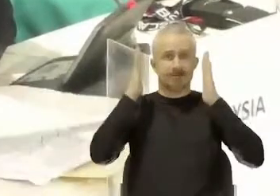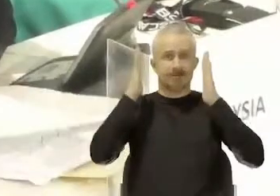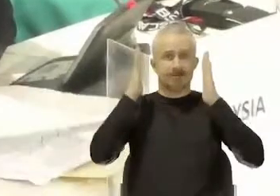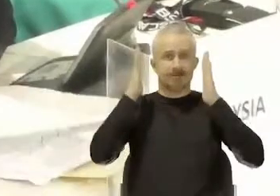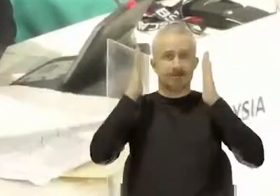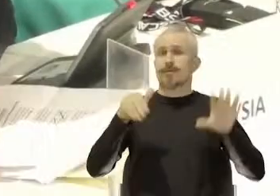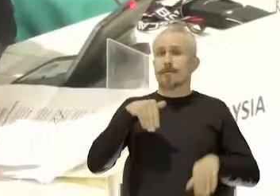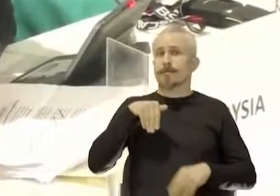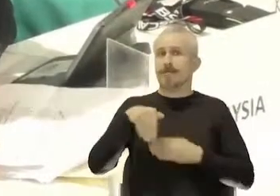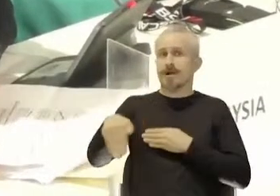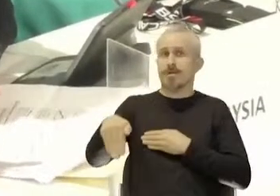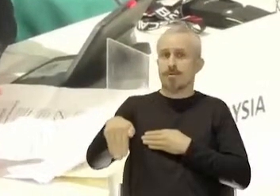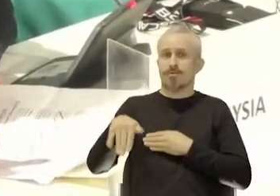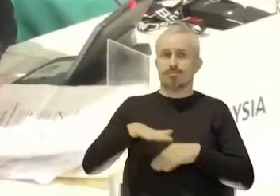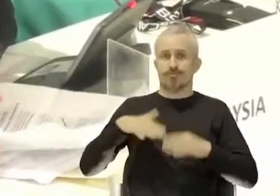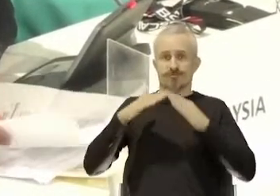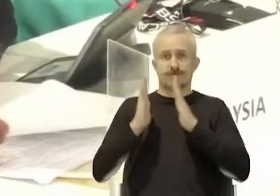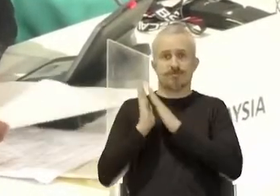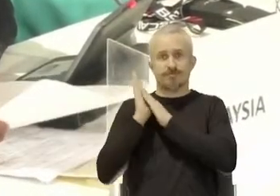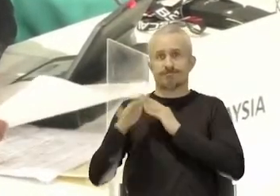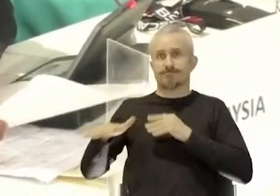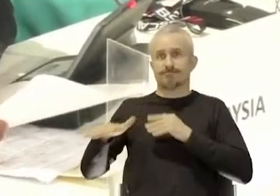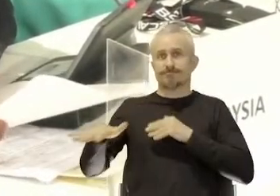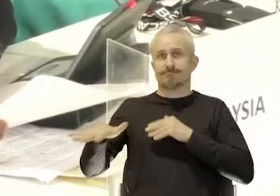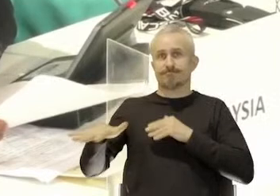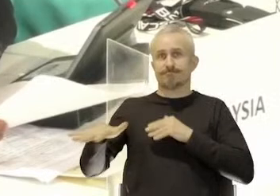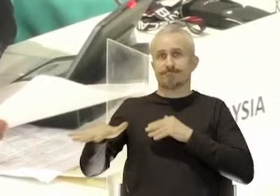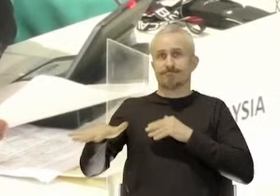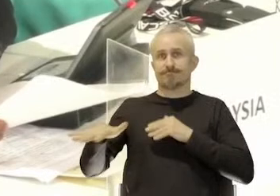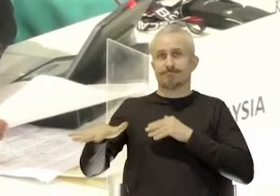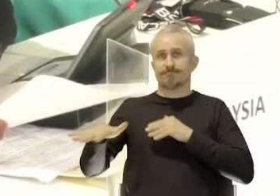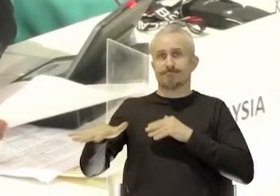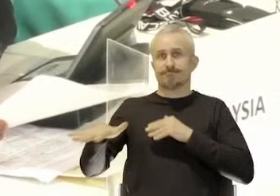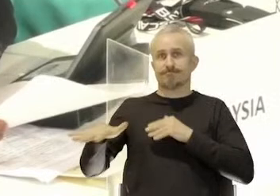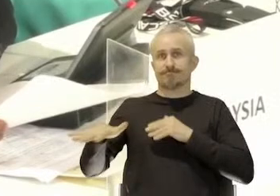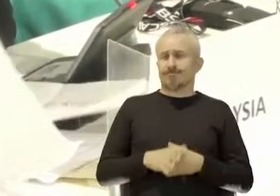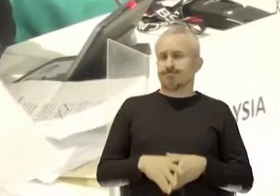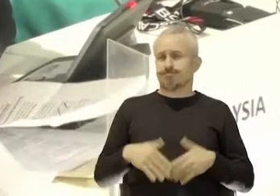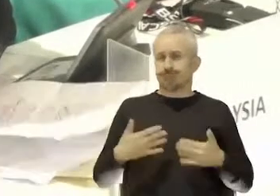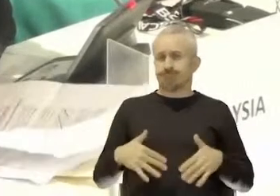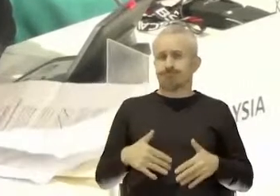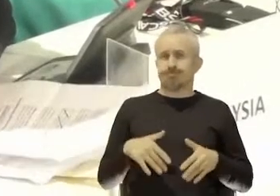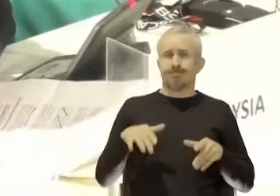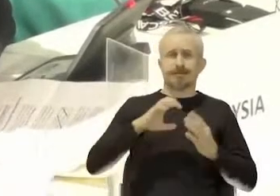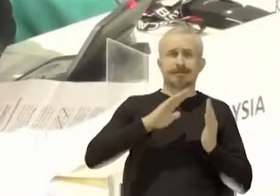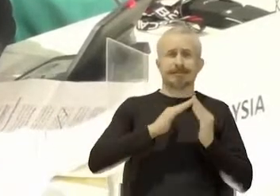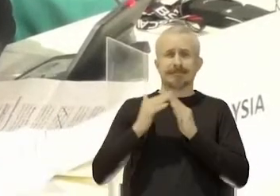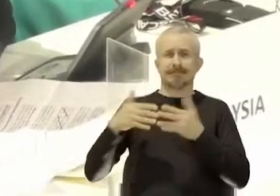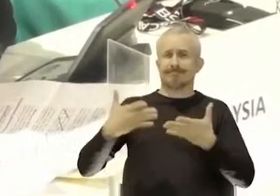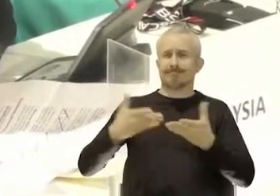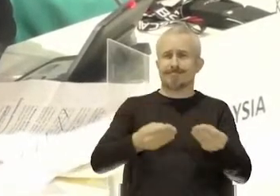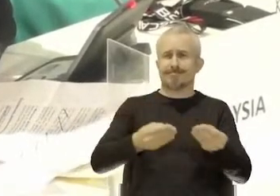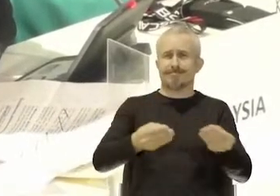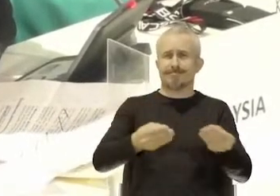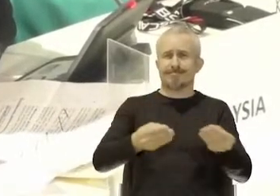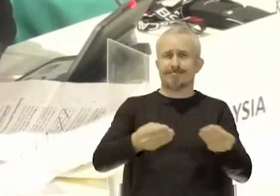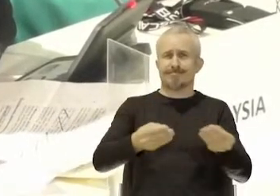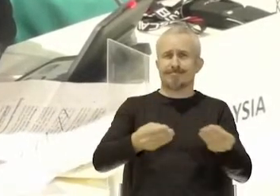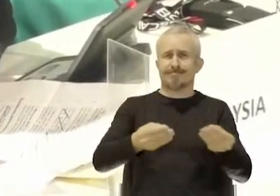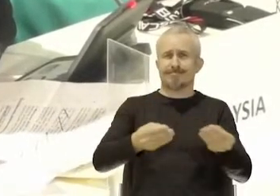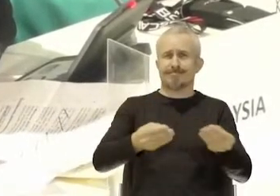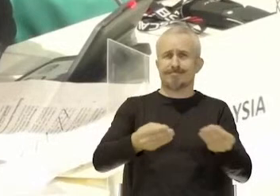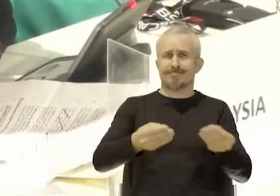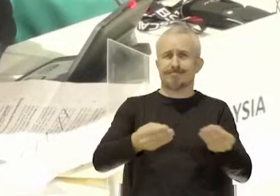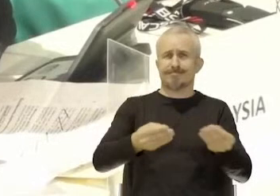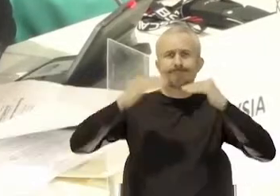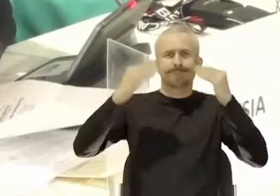To ensure sustainability and inclusive urbanization, Malaysia has introduced and implemented several environmental and social